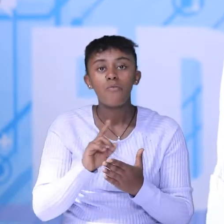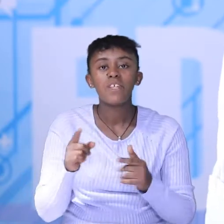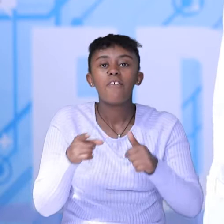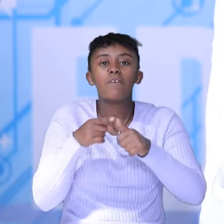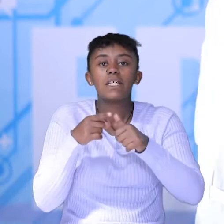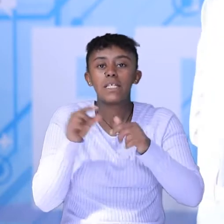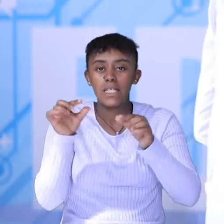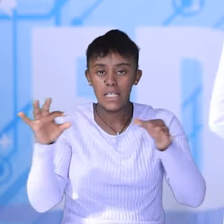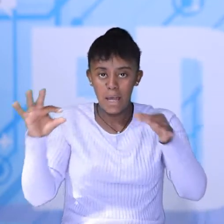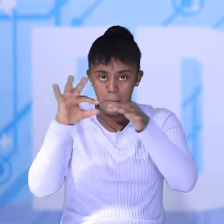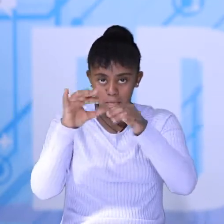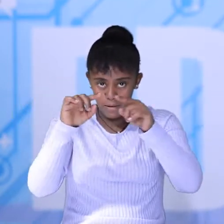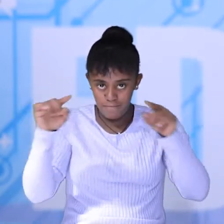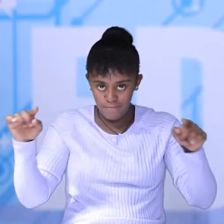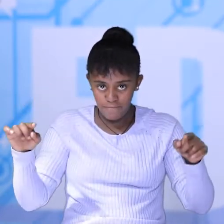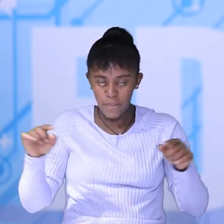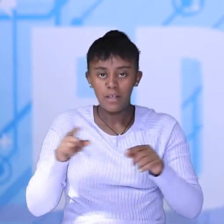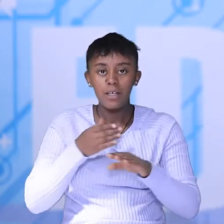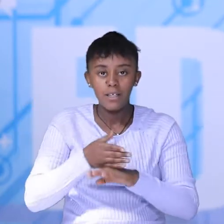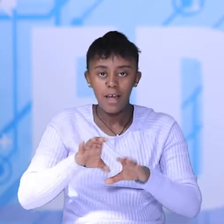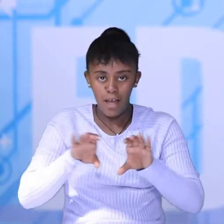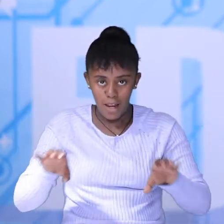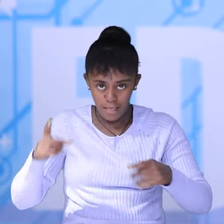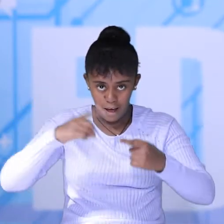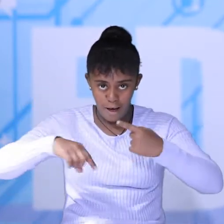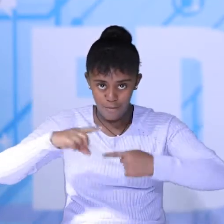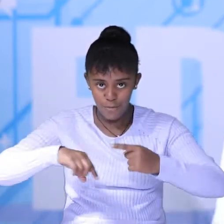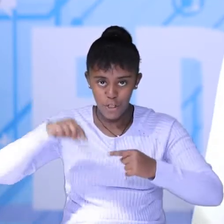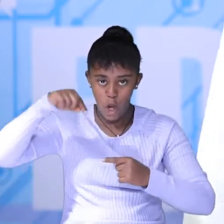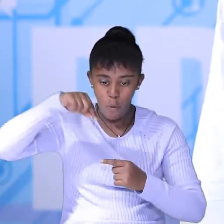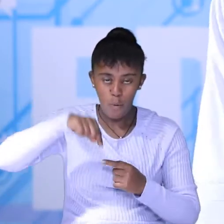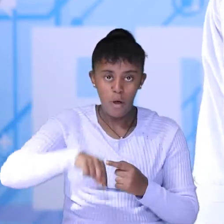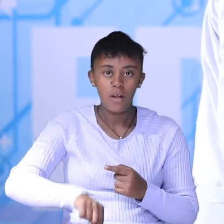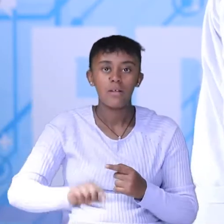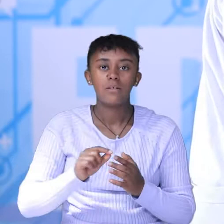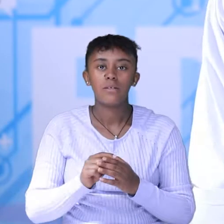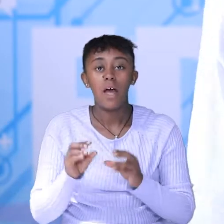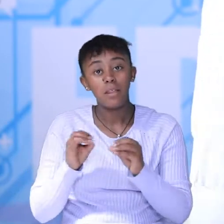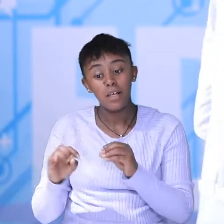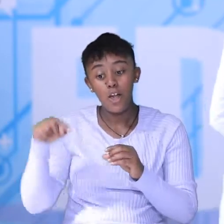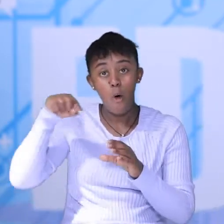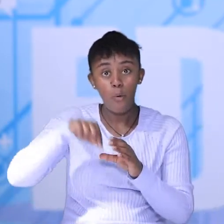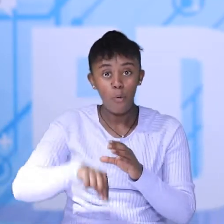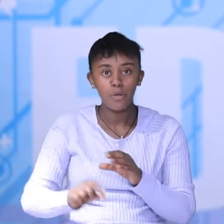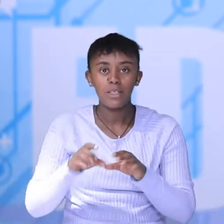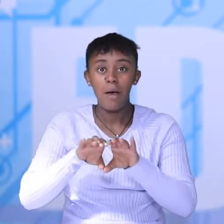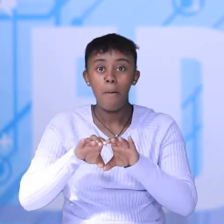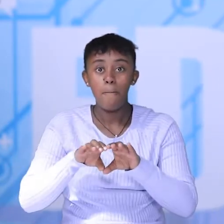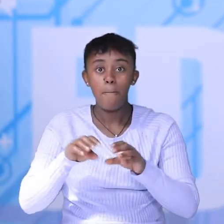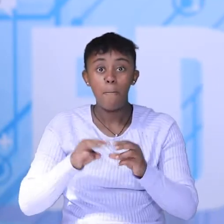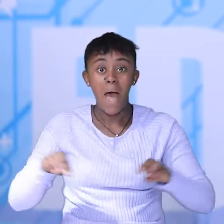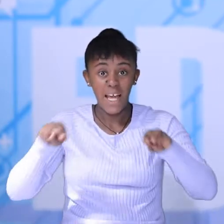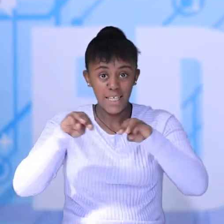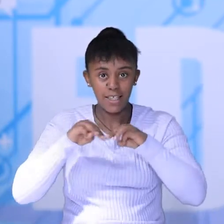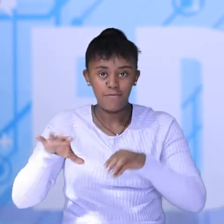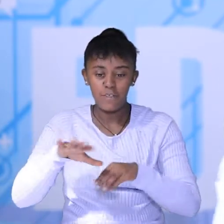segment. Then the current comes here and it moves downward. Since the current is acting downward, the magnetic field is acting to